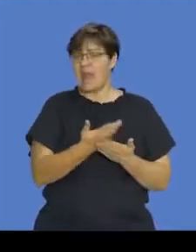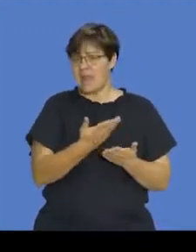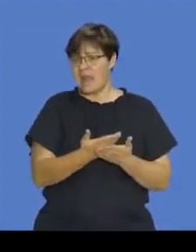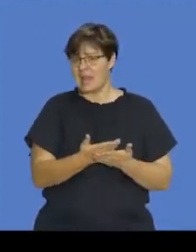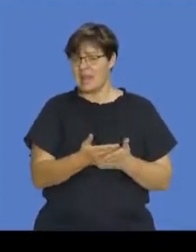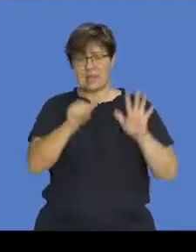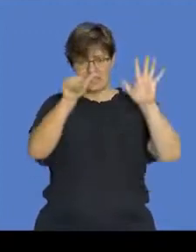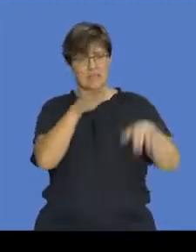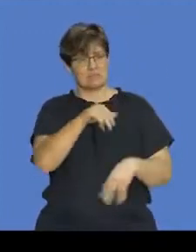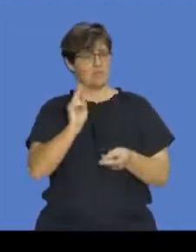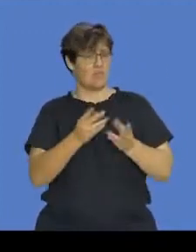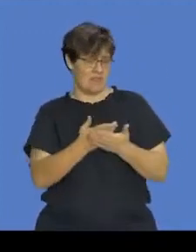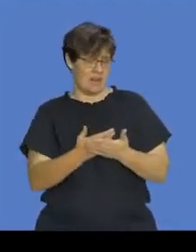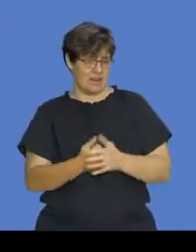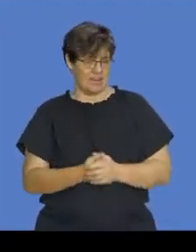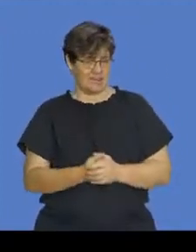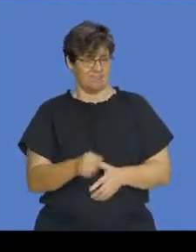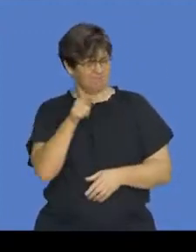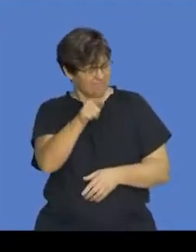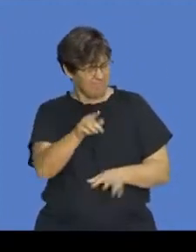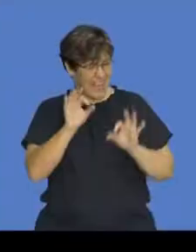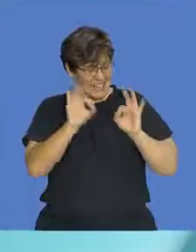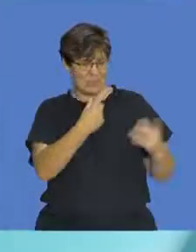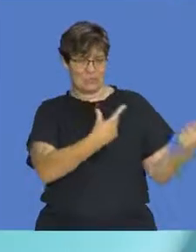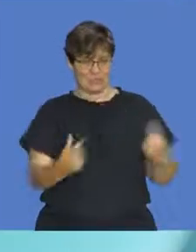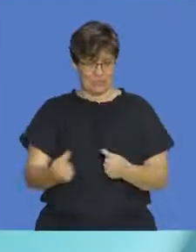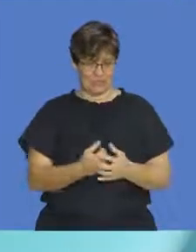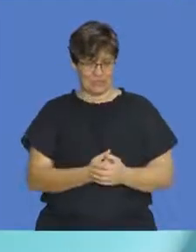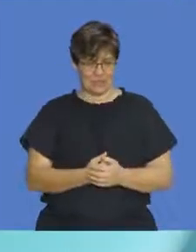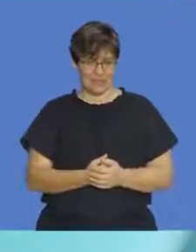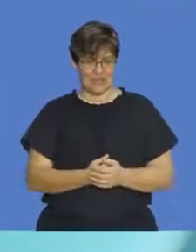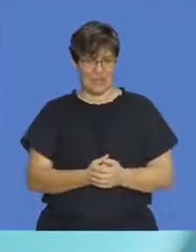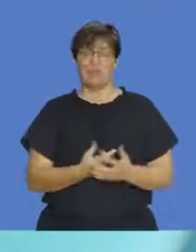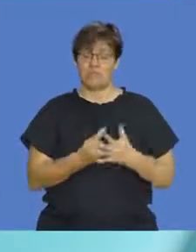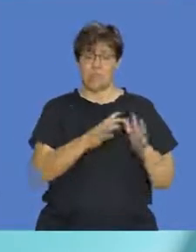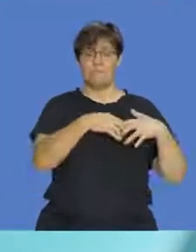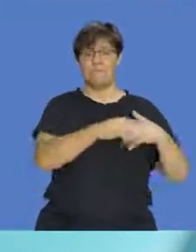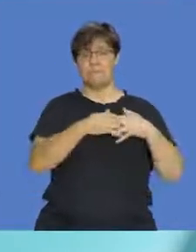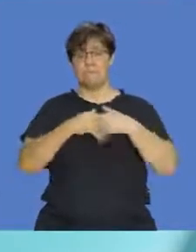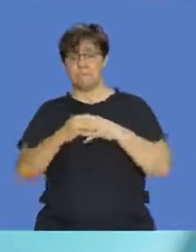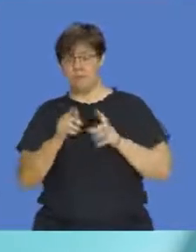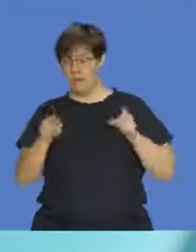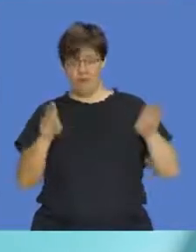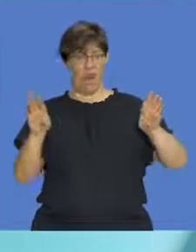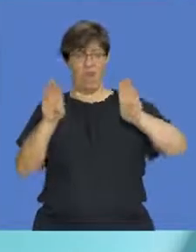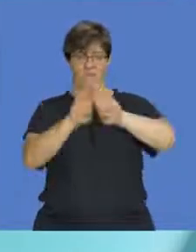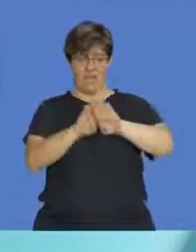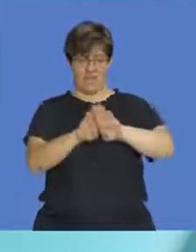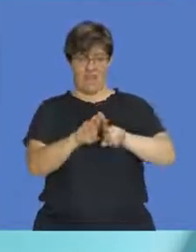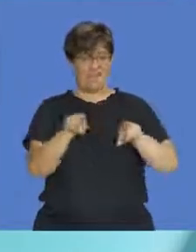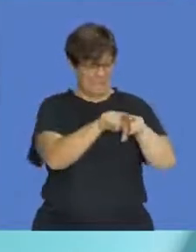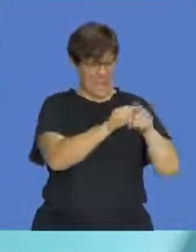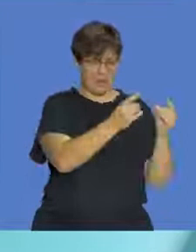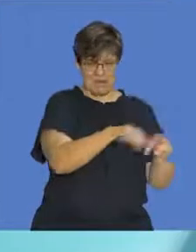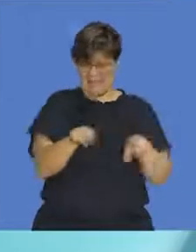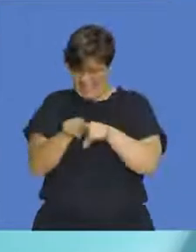be 6 out of 12. And that's exactly what we're going to do. When we have sets that do have an overlap, that do have an